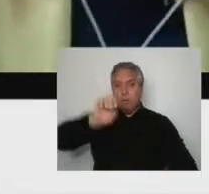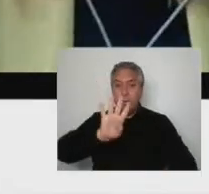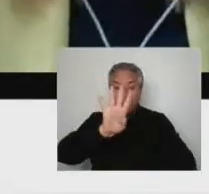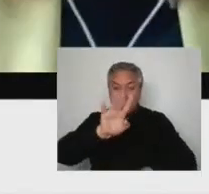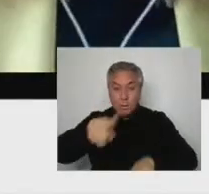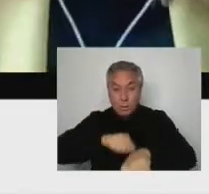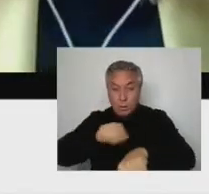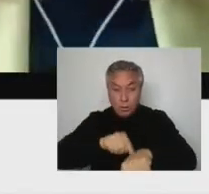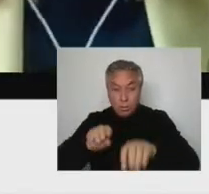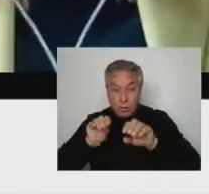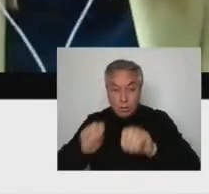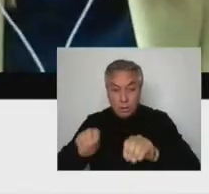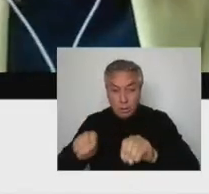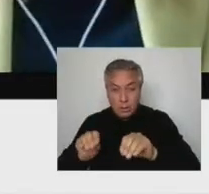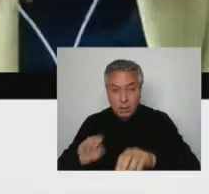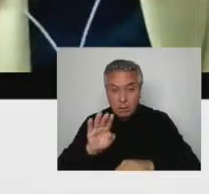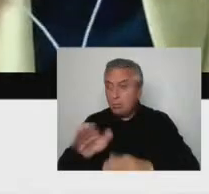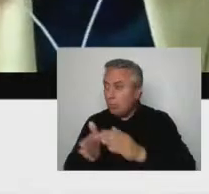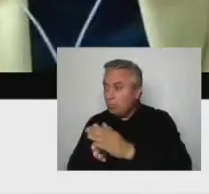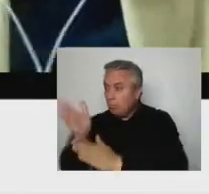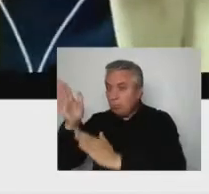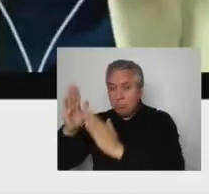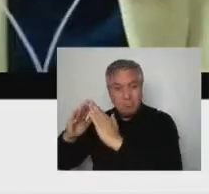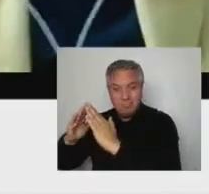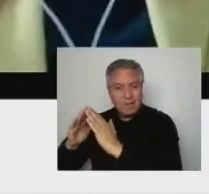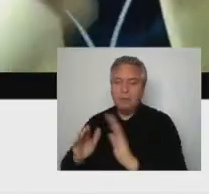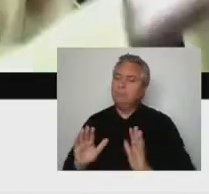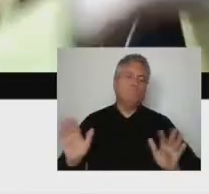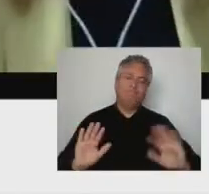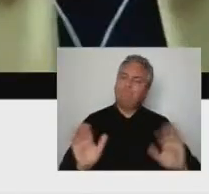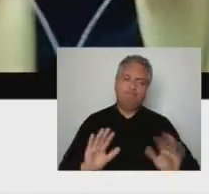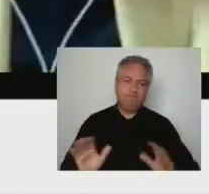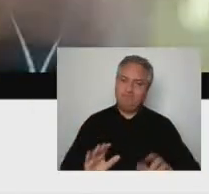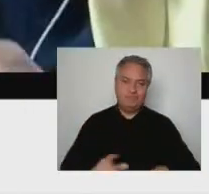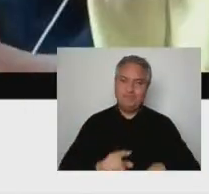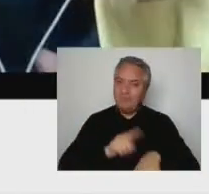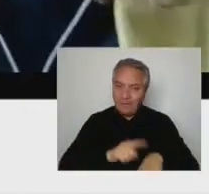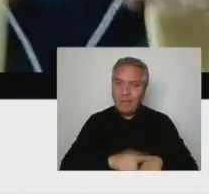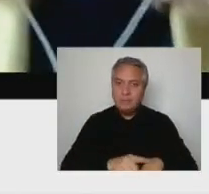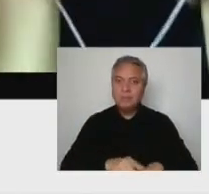that don't yet, or that still have